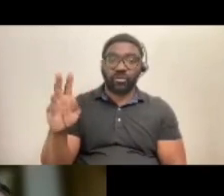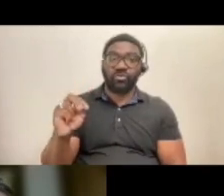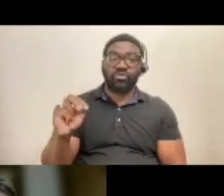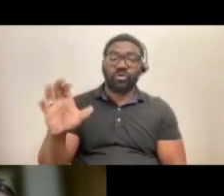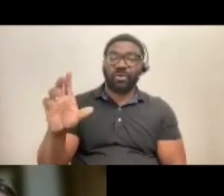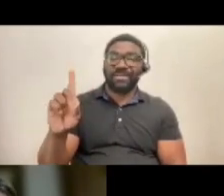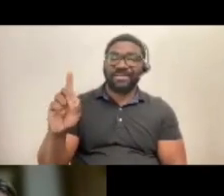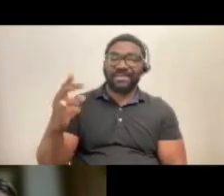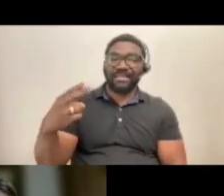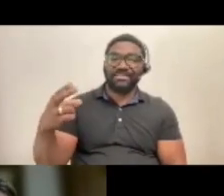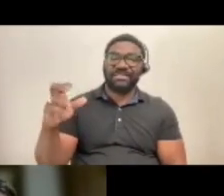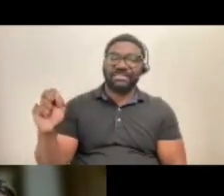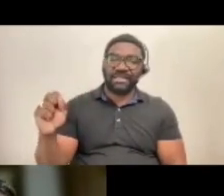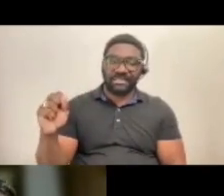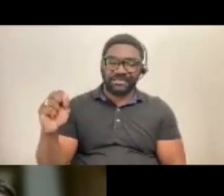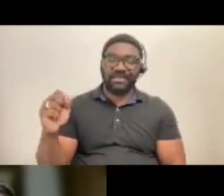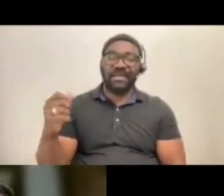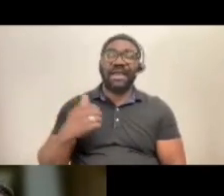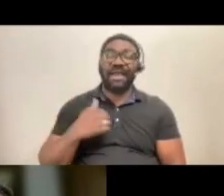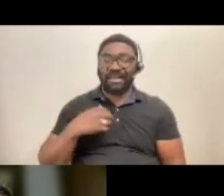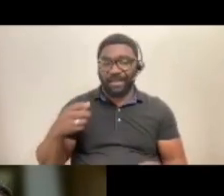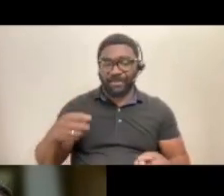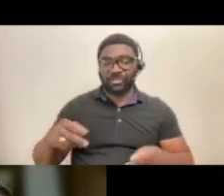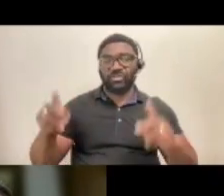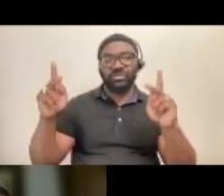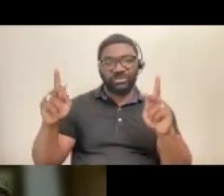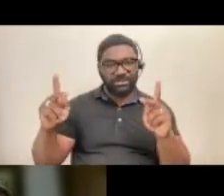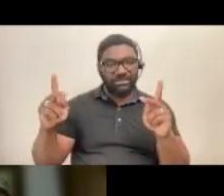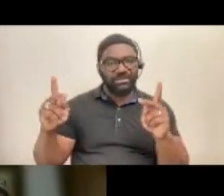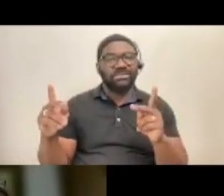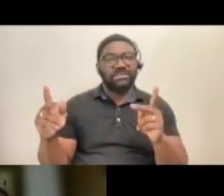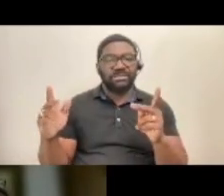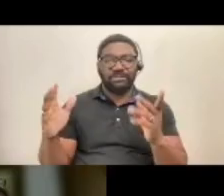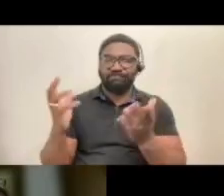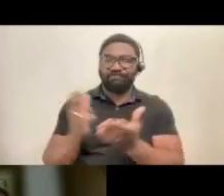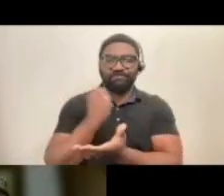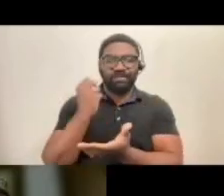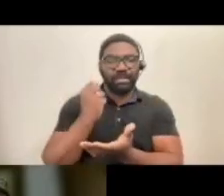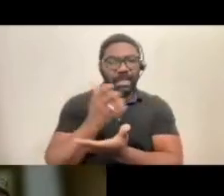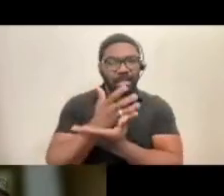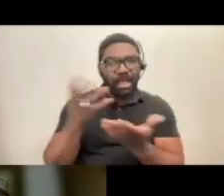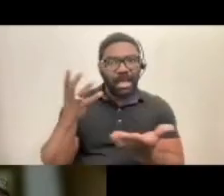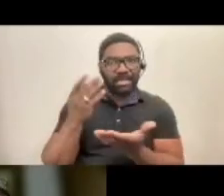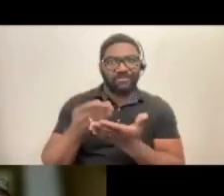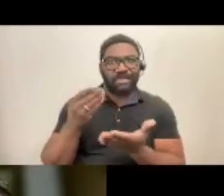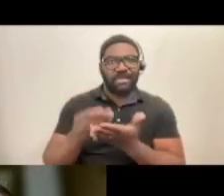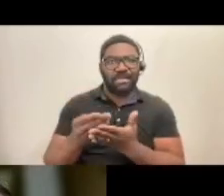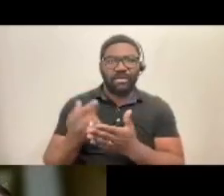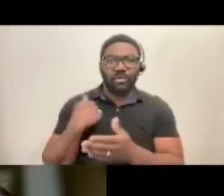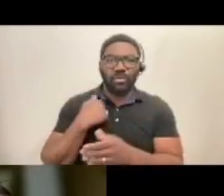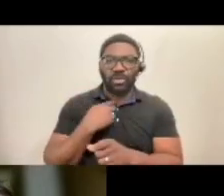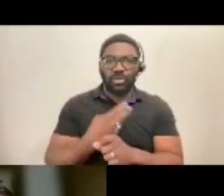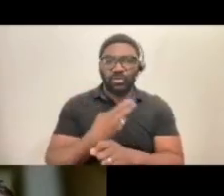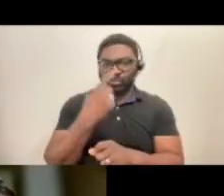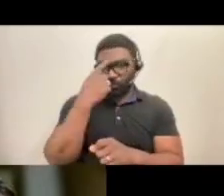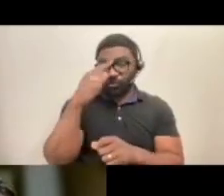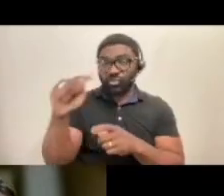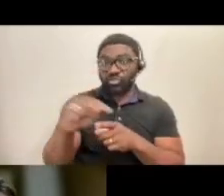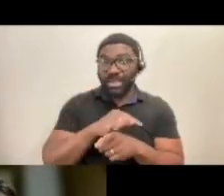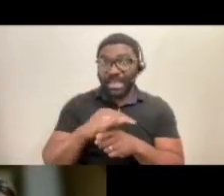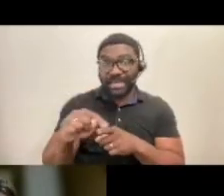Carolina DHHS had an opportunity to have a significant amount of money that we could actually use for